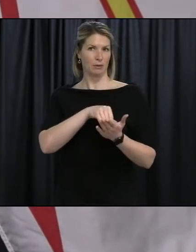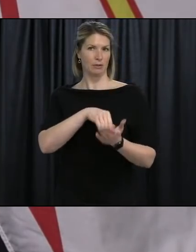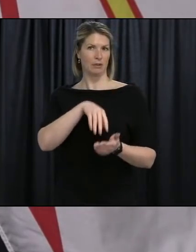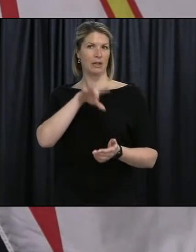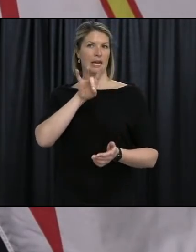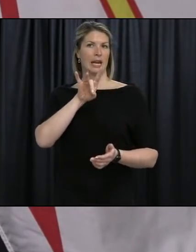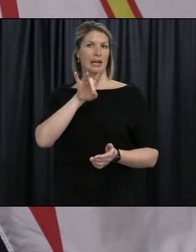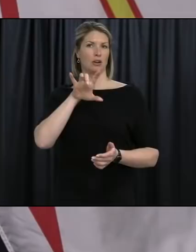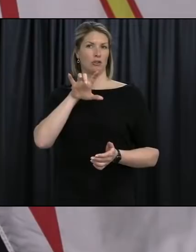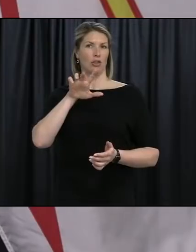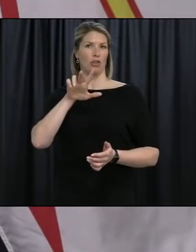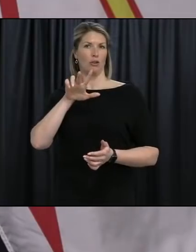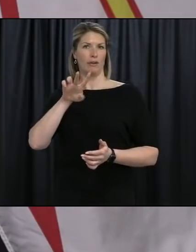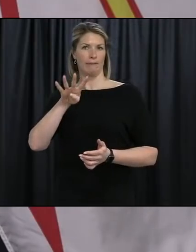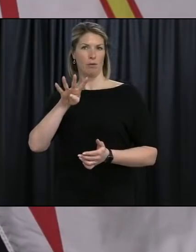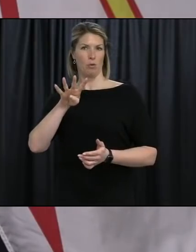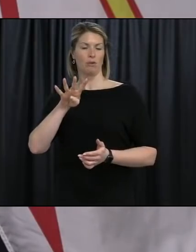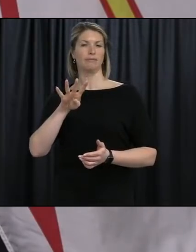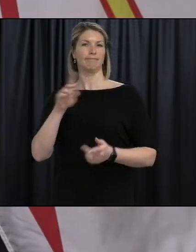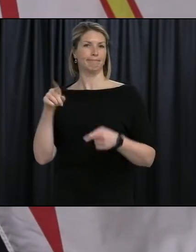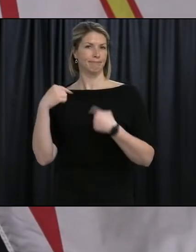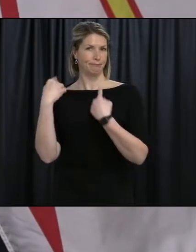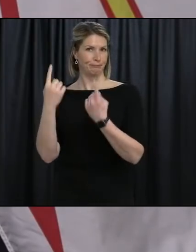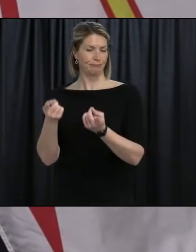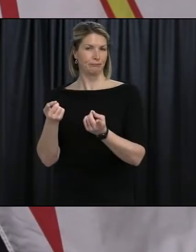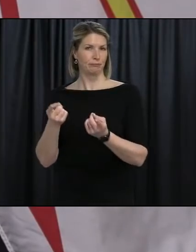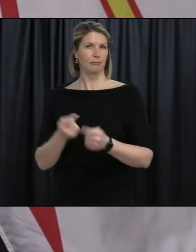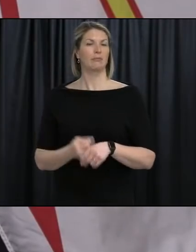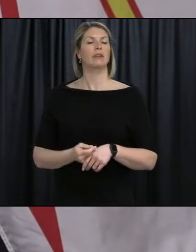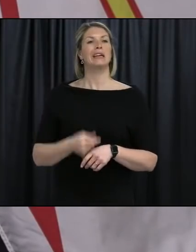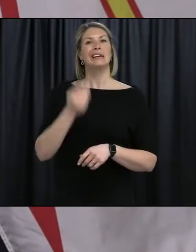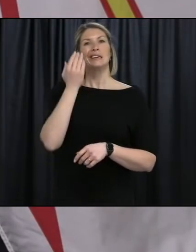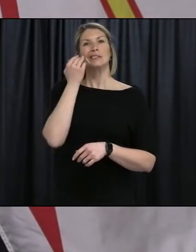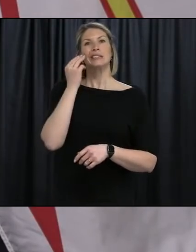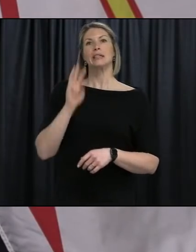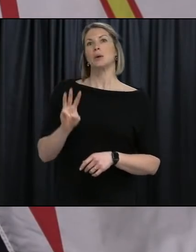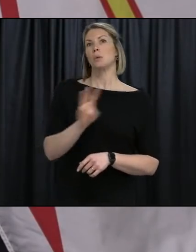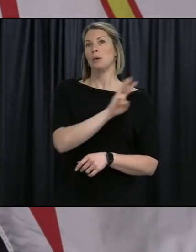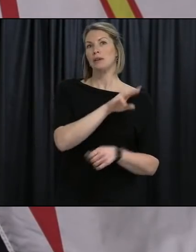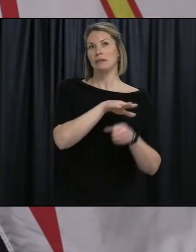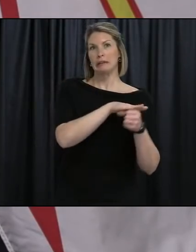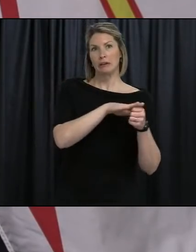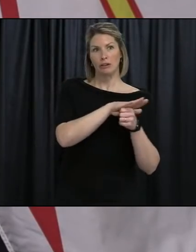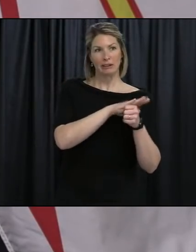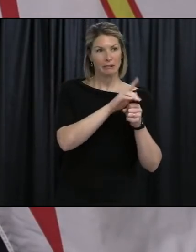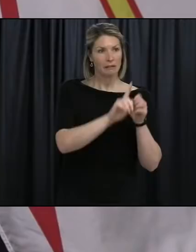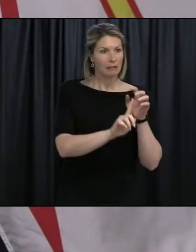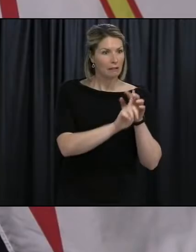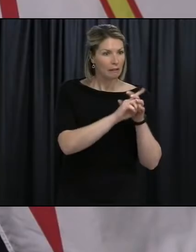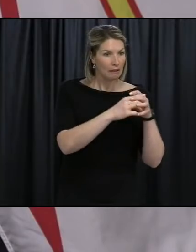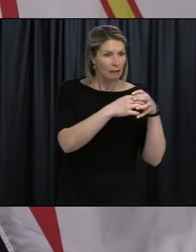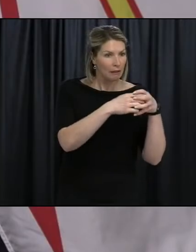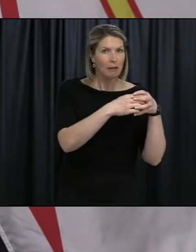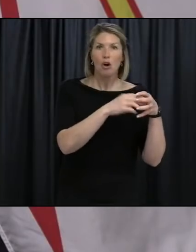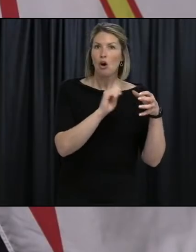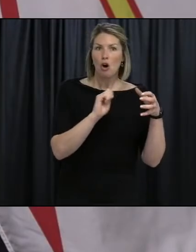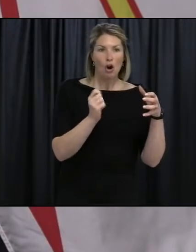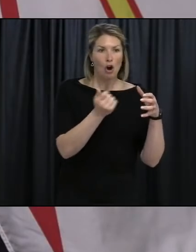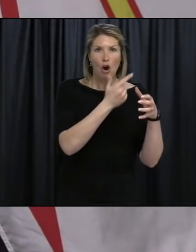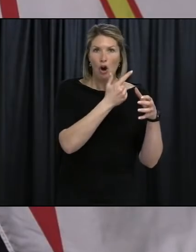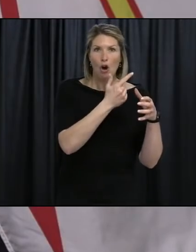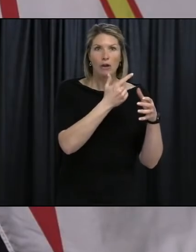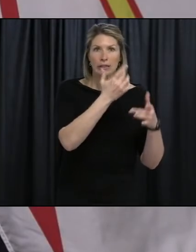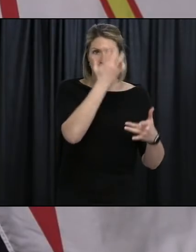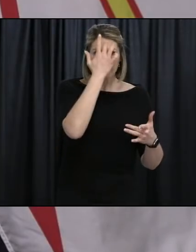While Western Health continues to investigate the source of a recent cluster in the region, so far all the identified